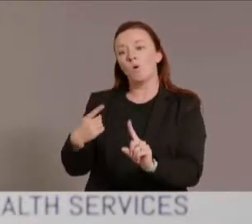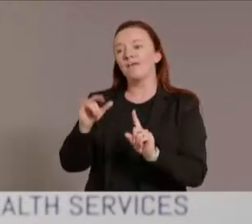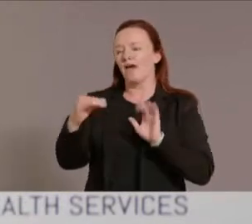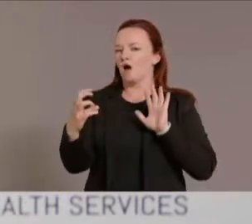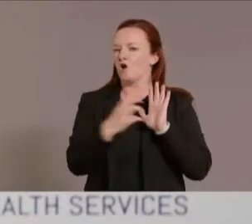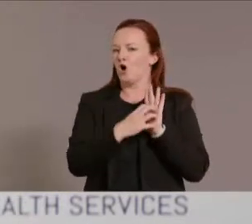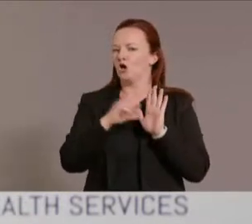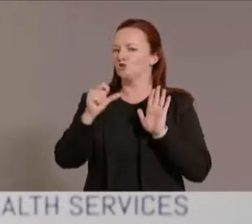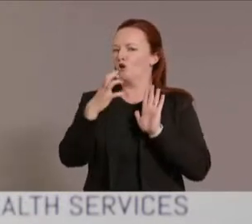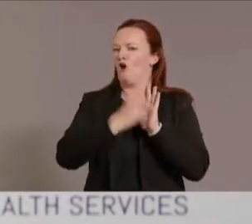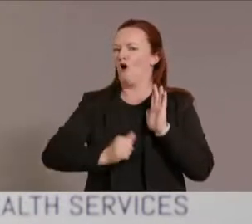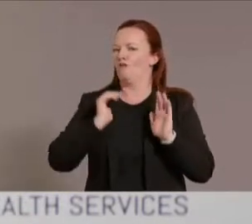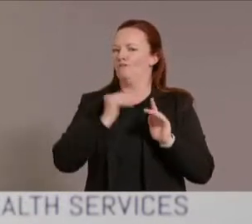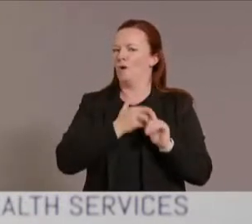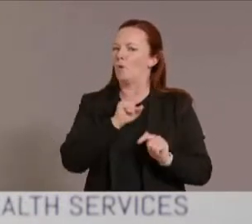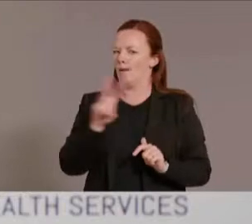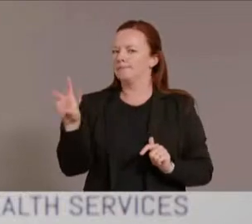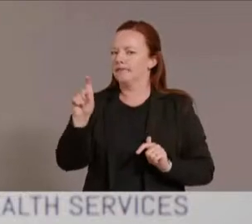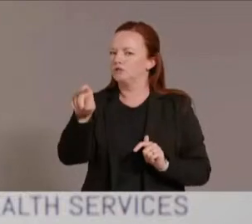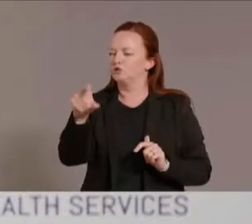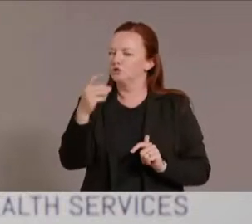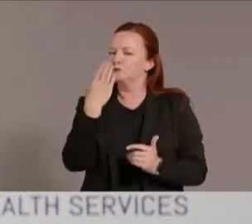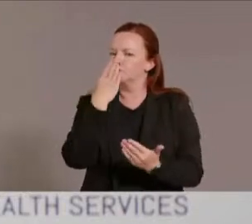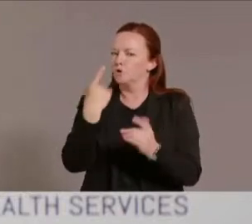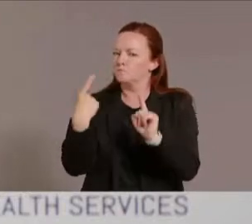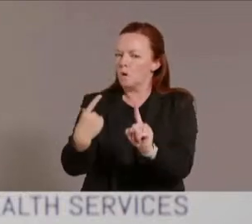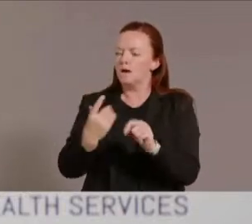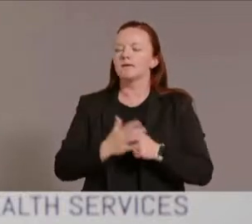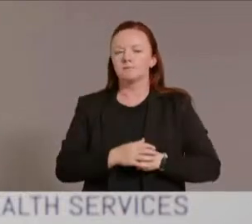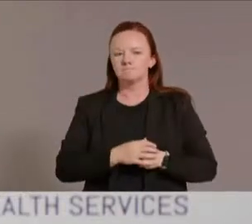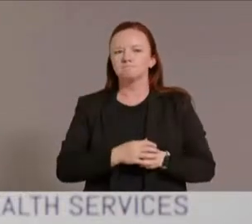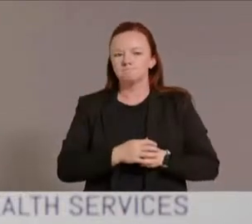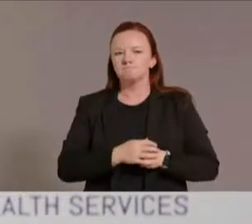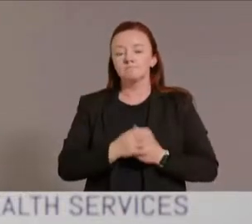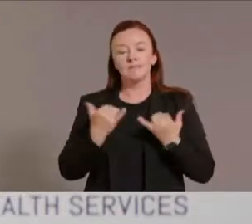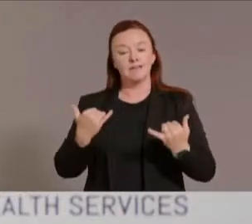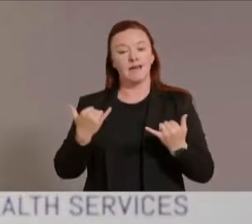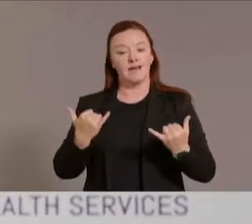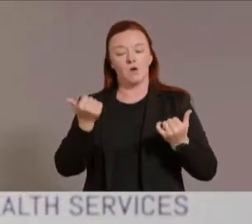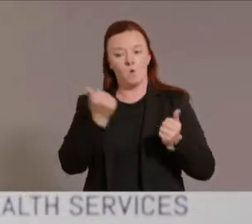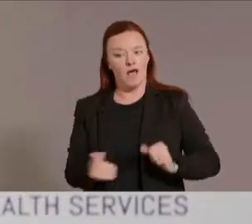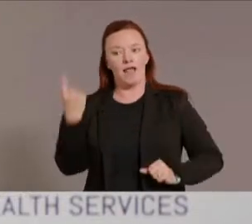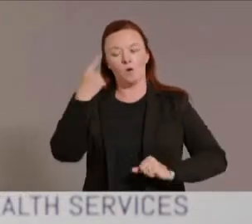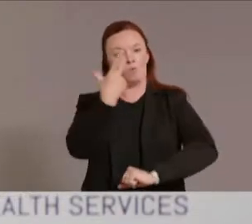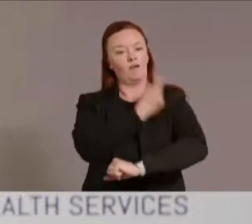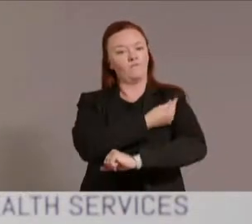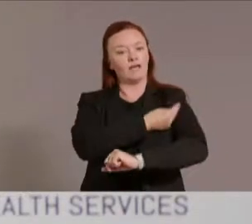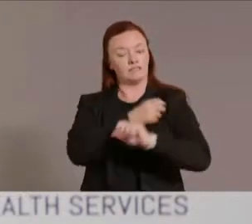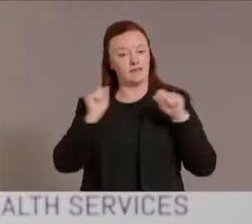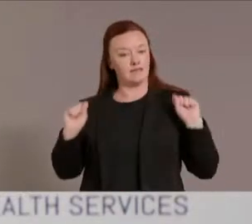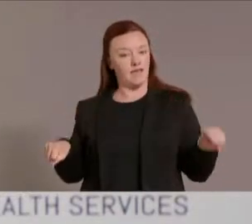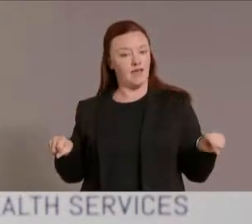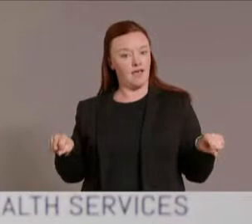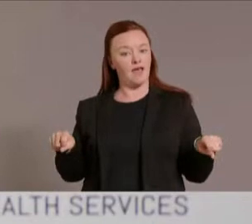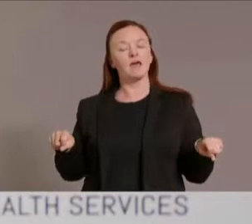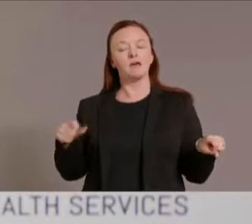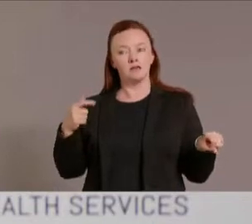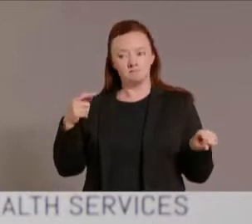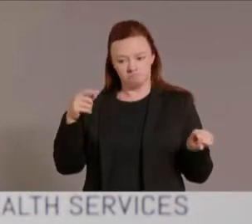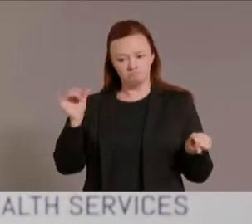website. I'll talk to the team. But now that we are vaccinating the general population and we've had multiple weeks